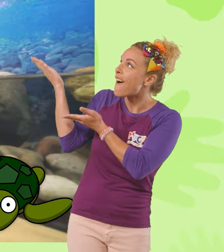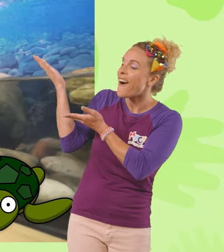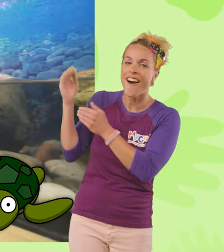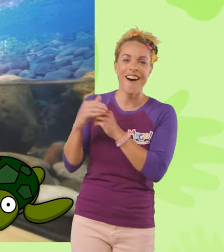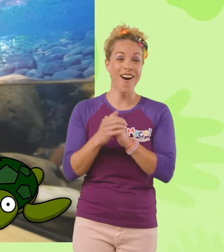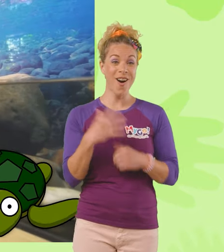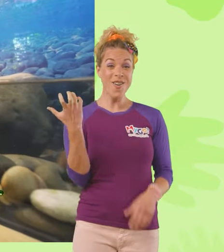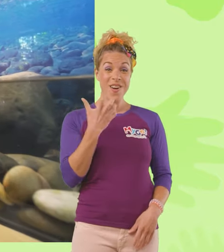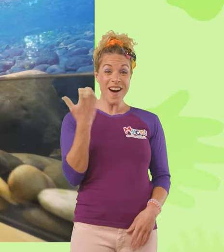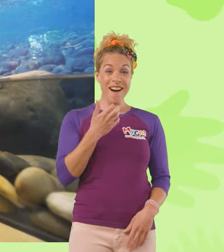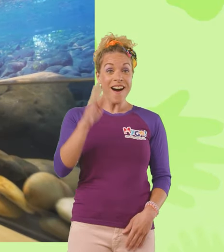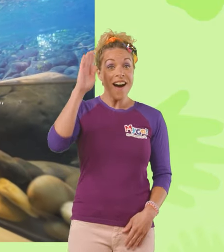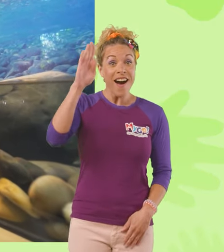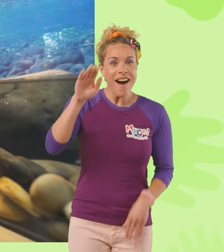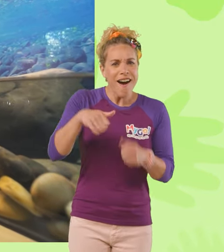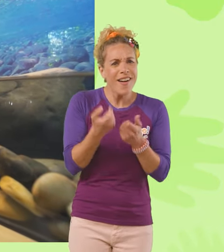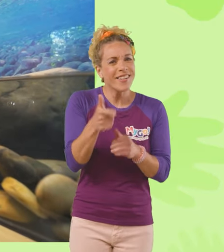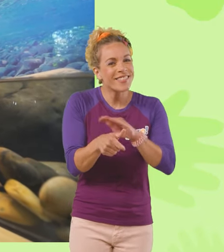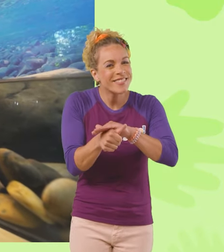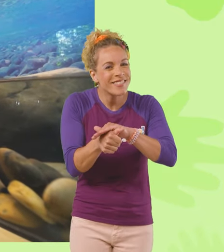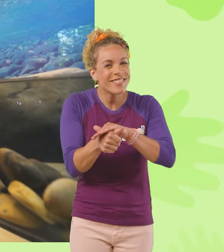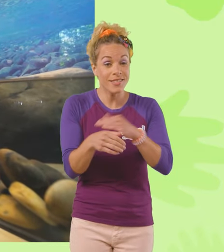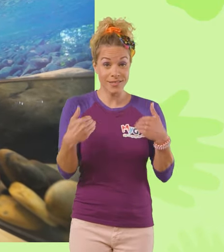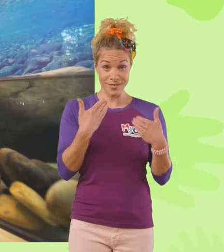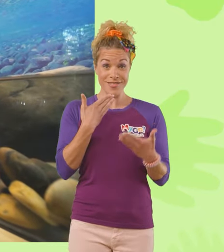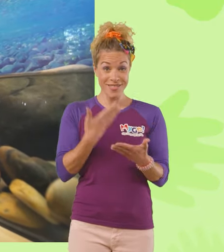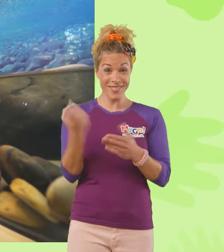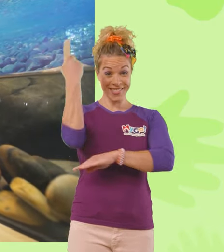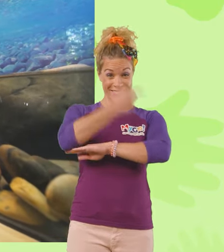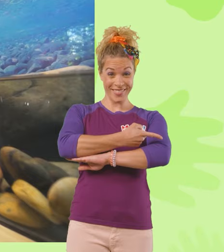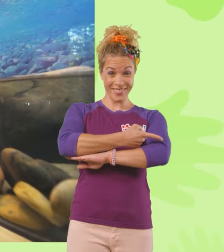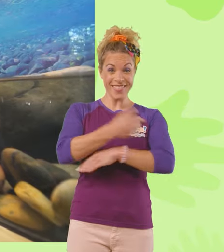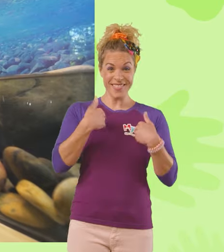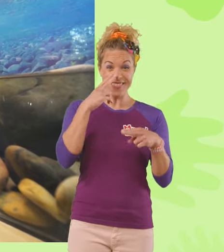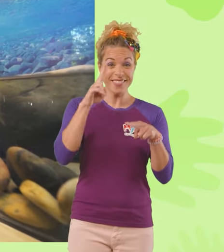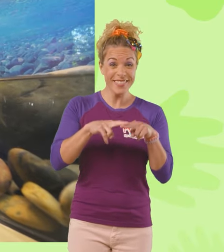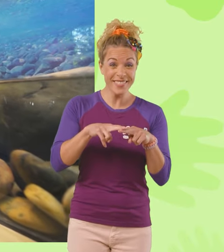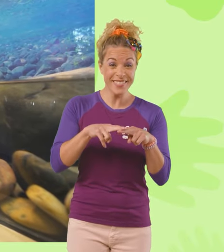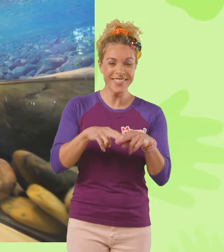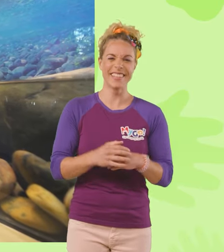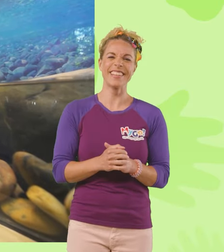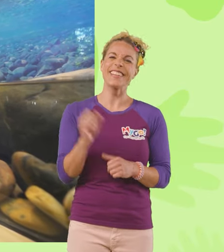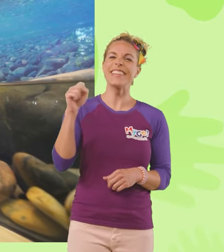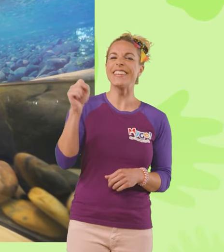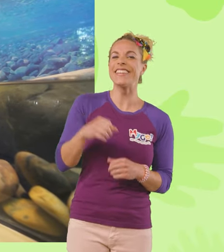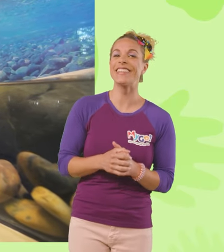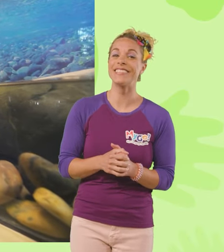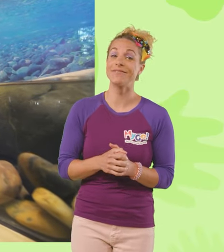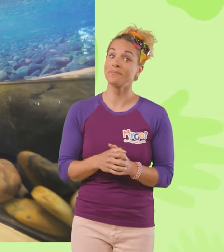Wow. Hey, how are you turtle? Are you having a good day? Are you having fun? Yeah.